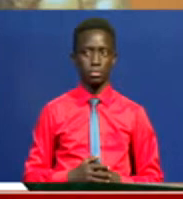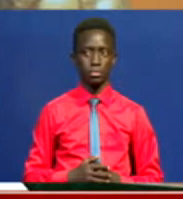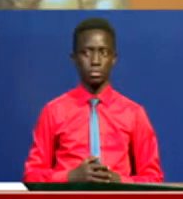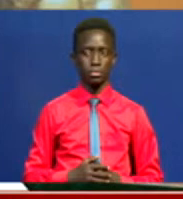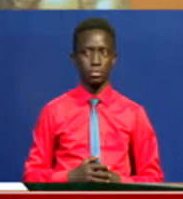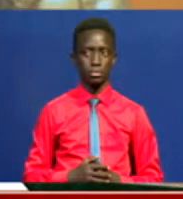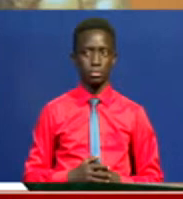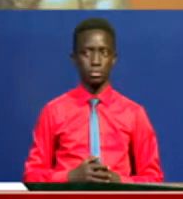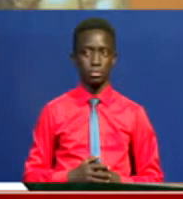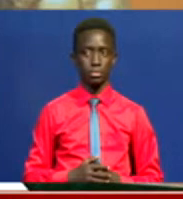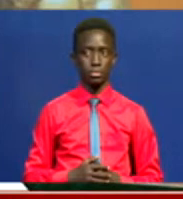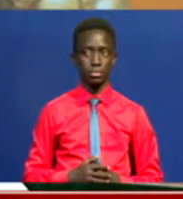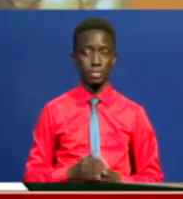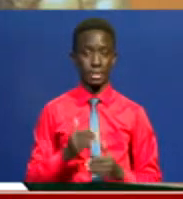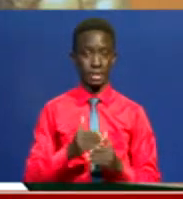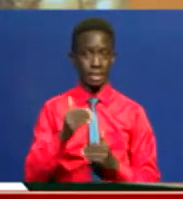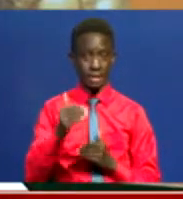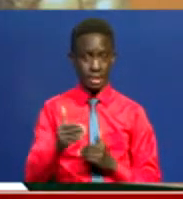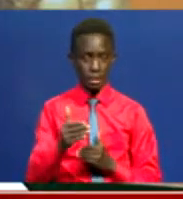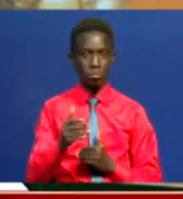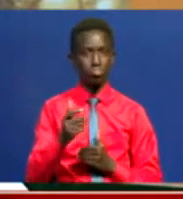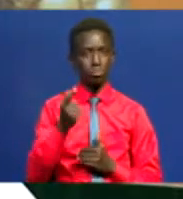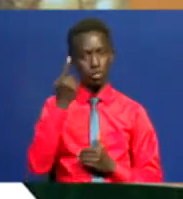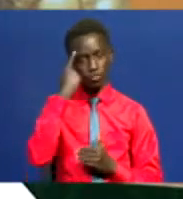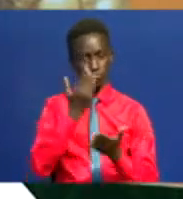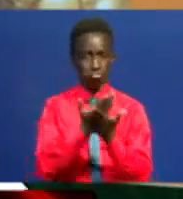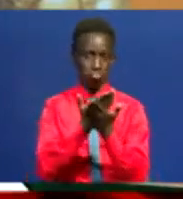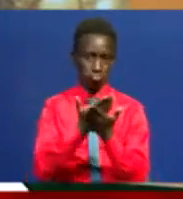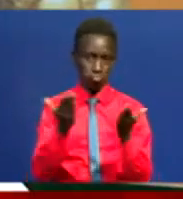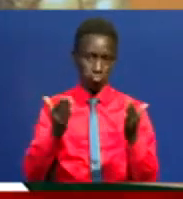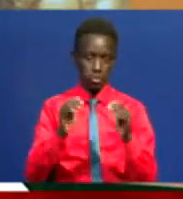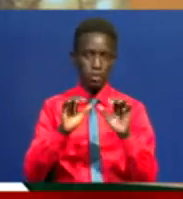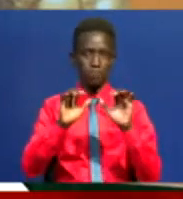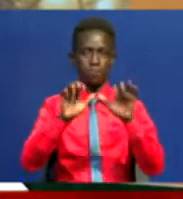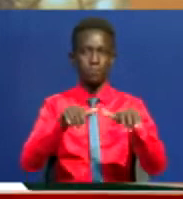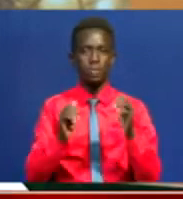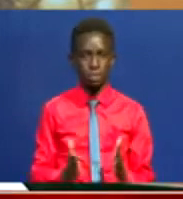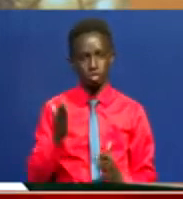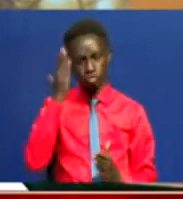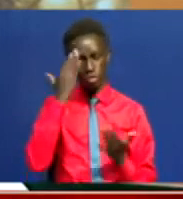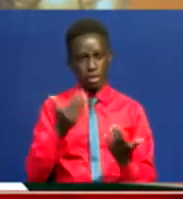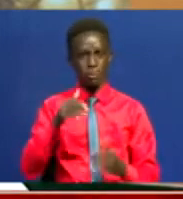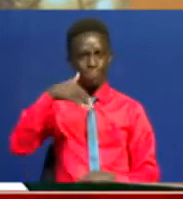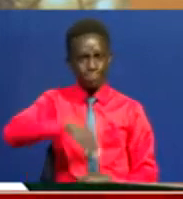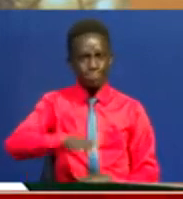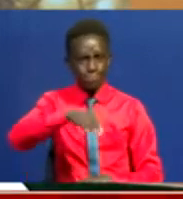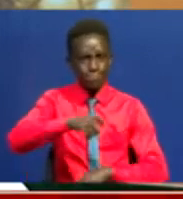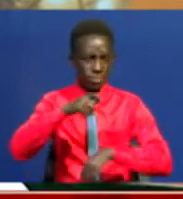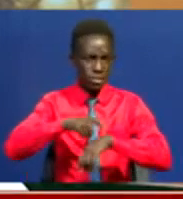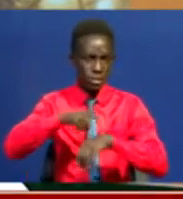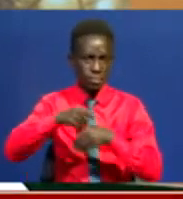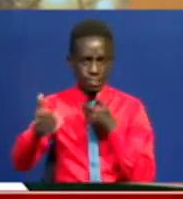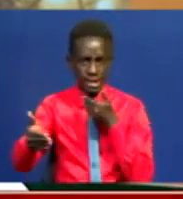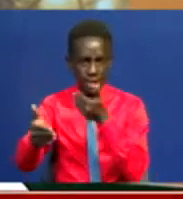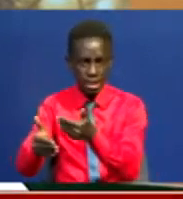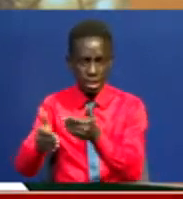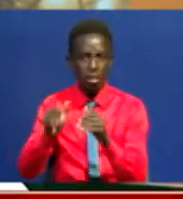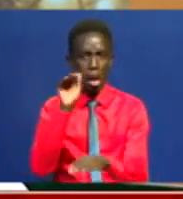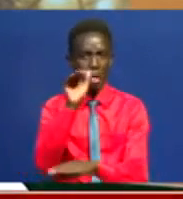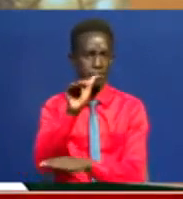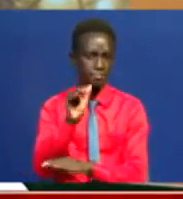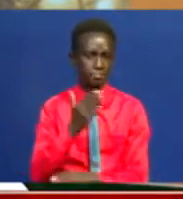All right, now this next one is addressed to you, the farmer, and as the planting season approaches, you are being urged